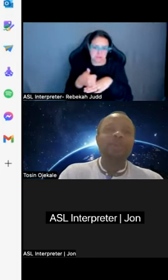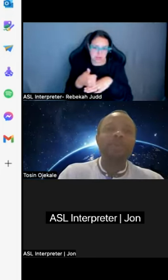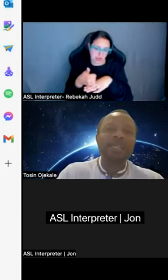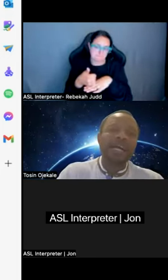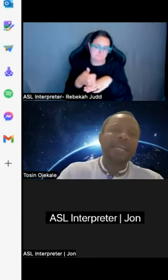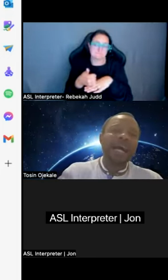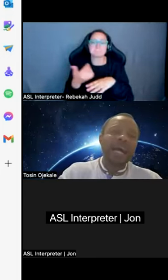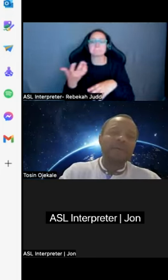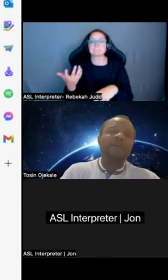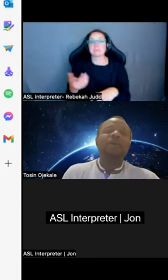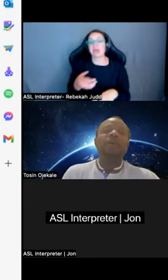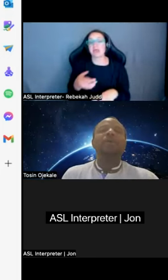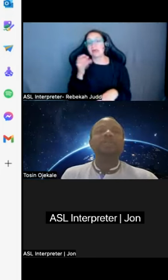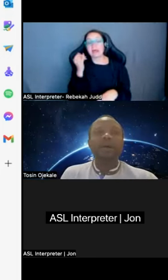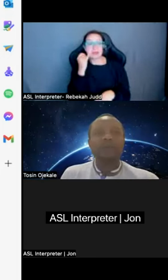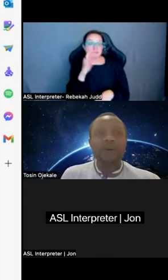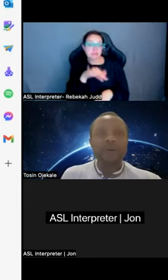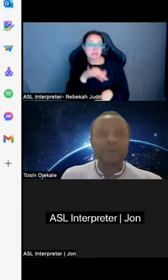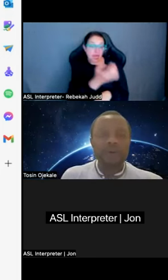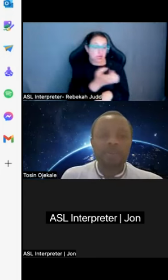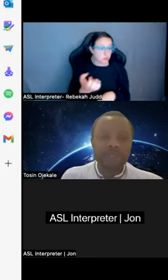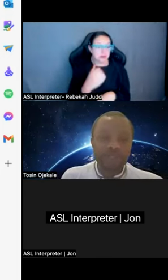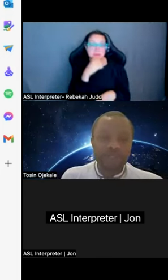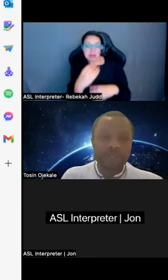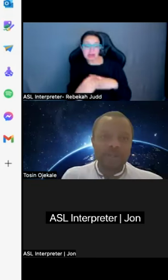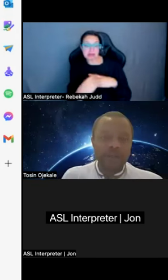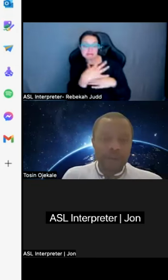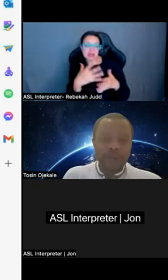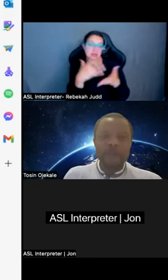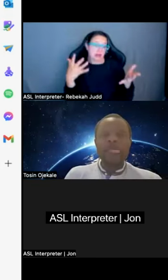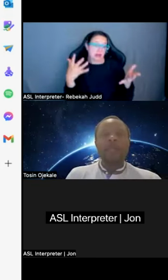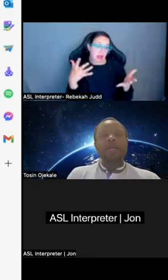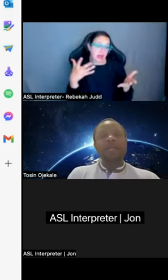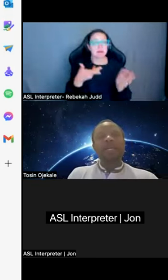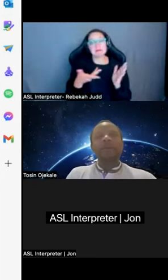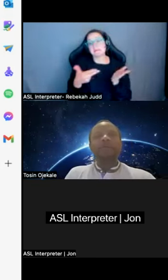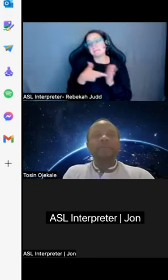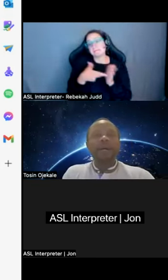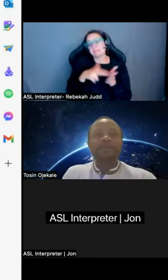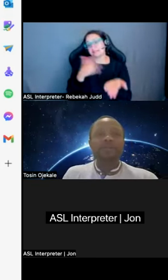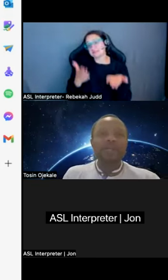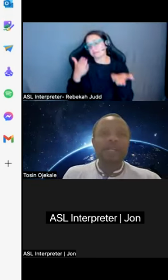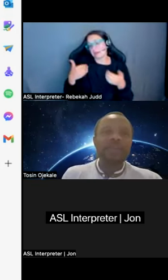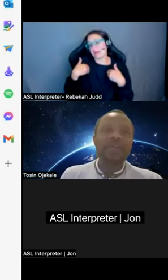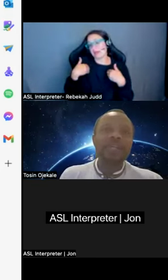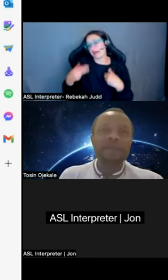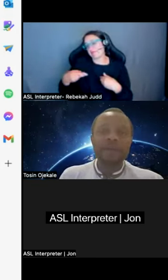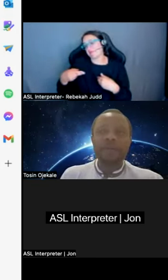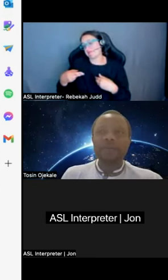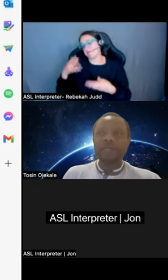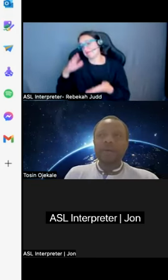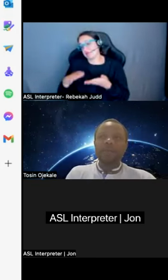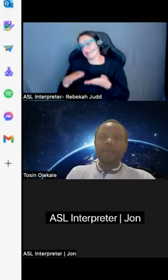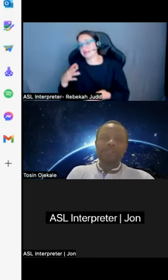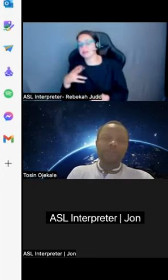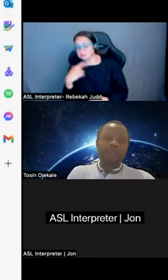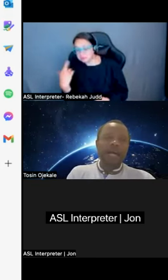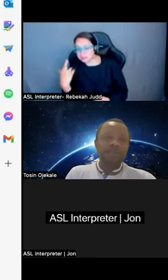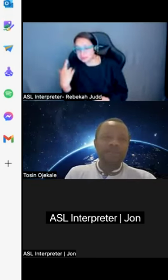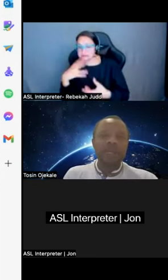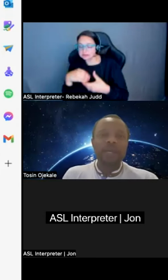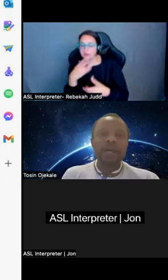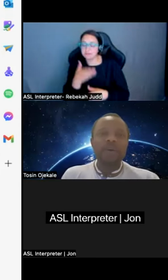those equipment can have on their overall operations. Okay. Now, remember during the 3D view that we were